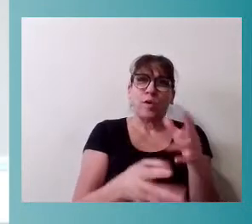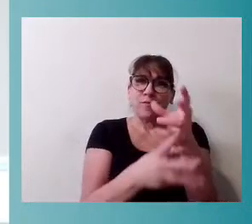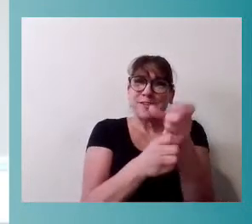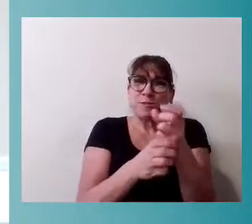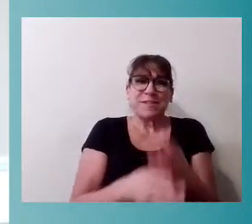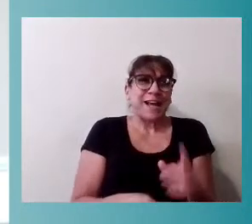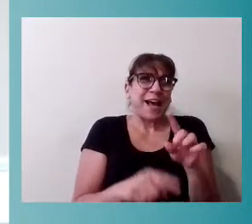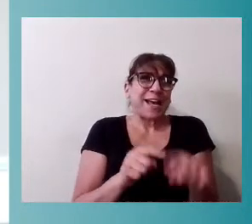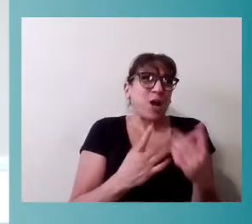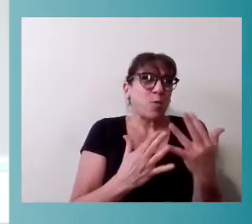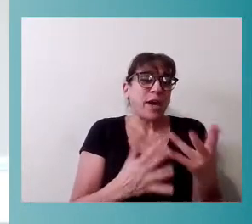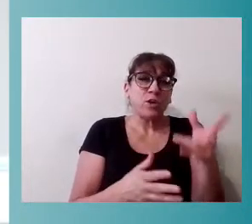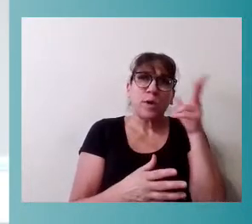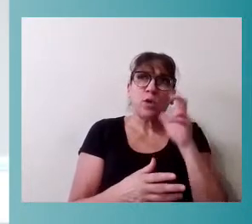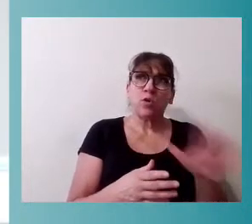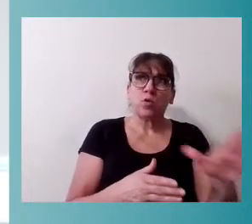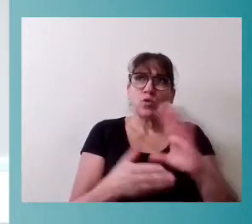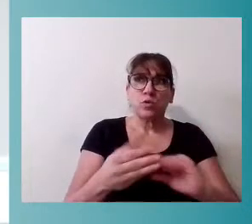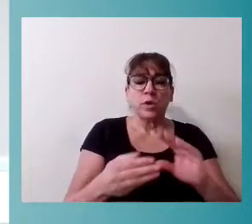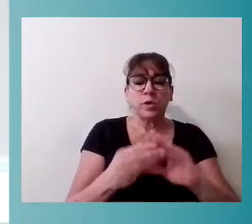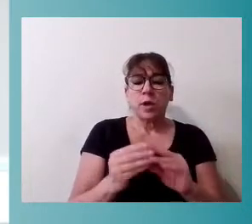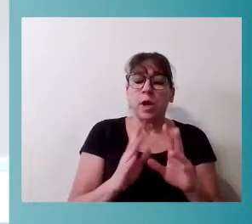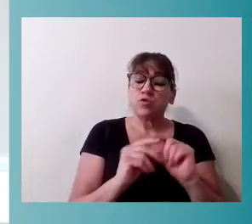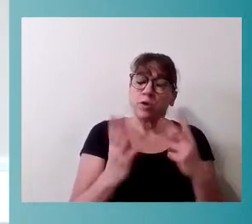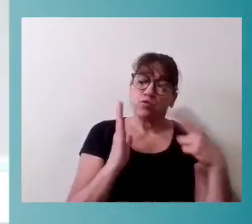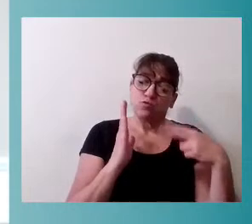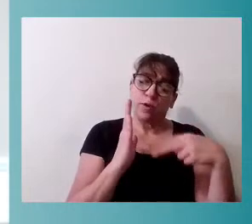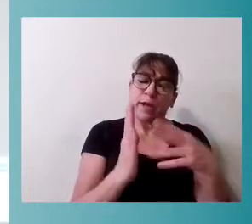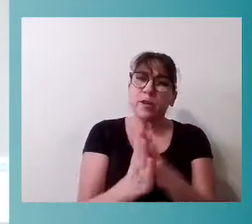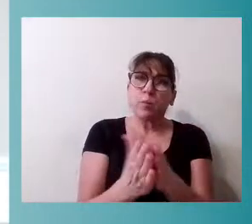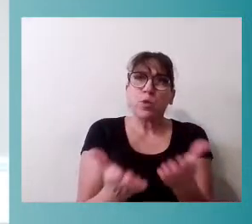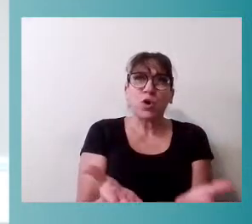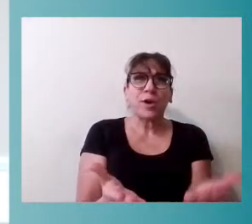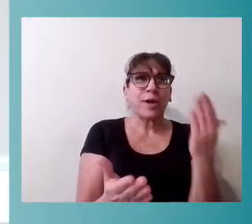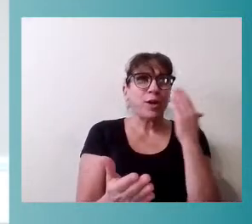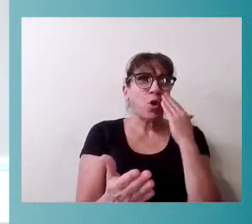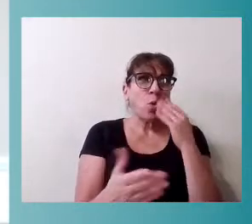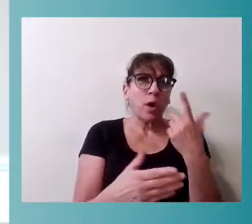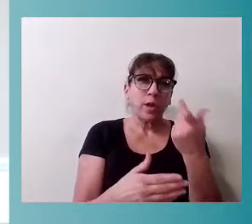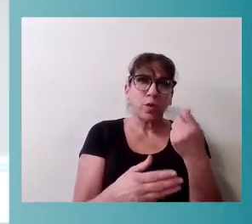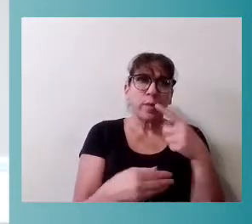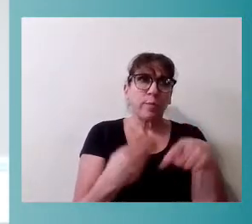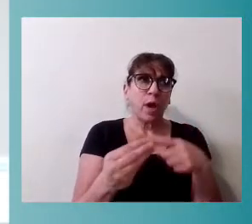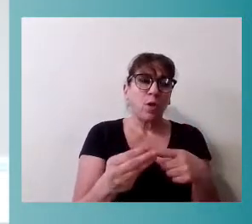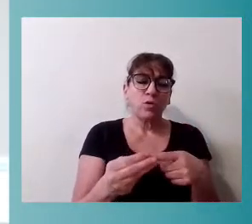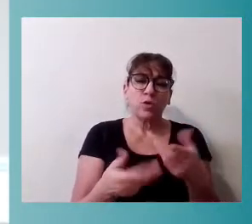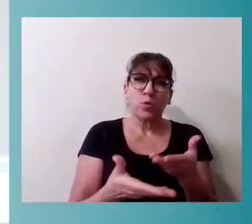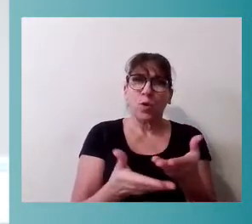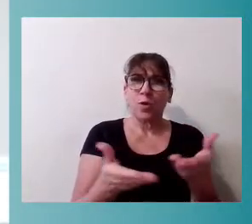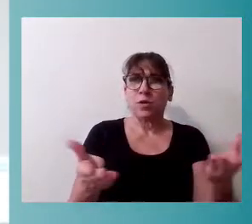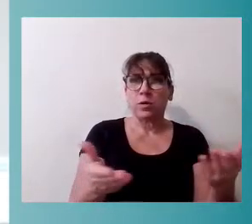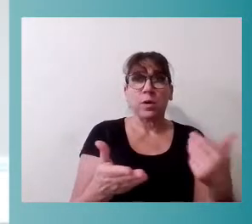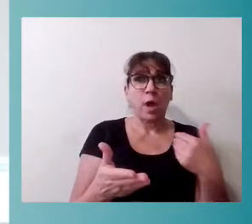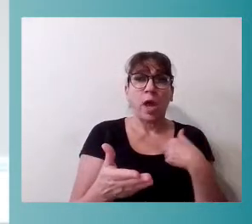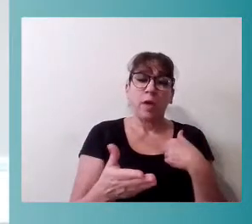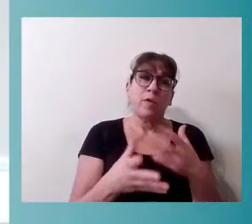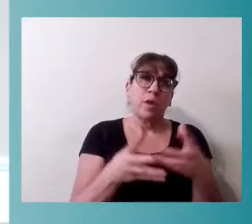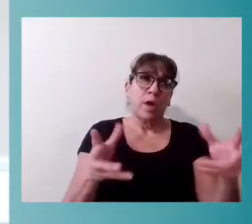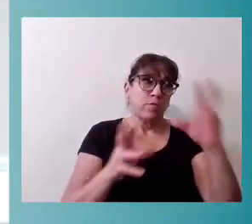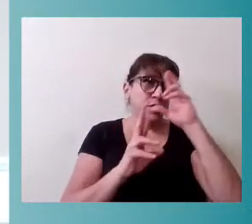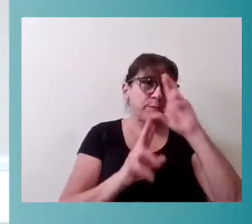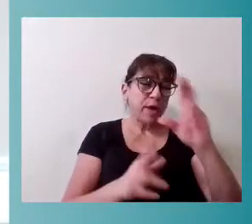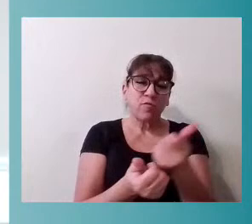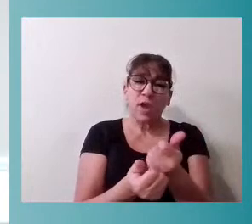hear your stories. I tried to go through the book and know a little bit about you. I just have tremendous respect for